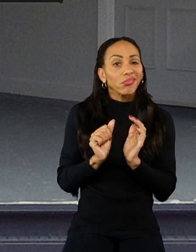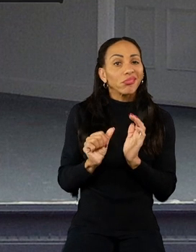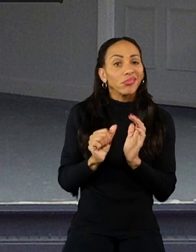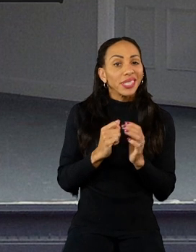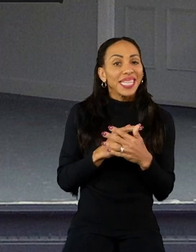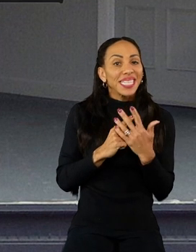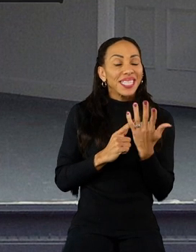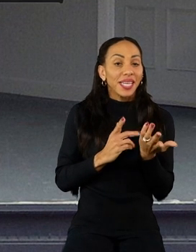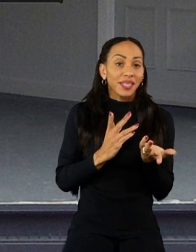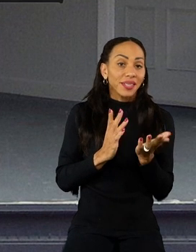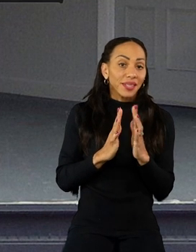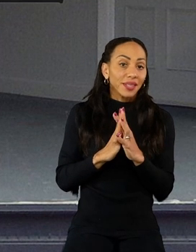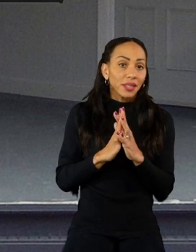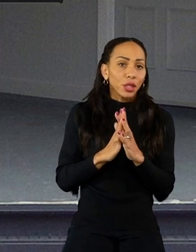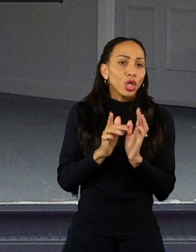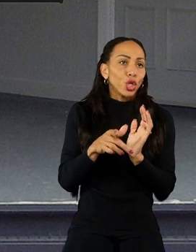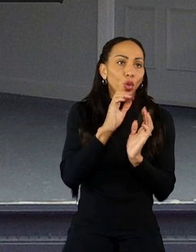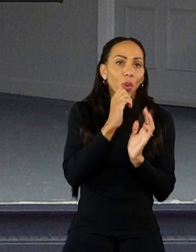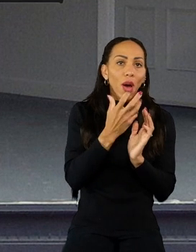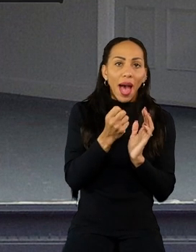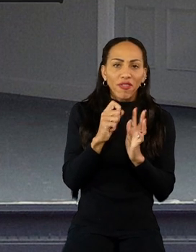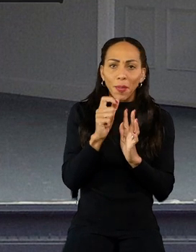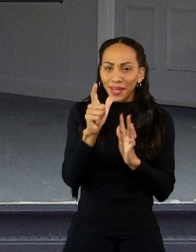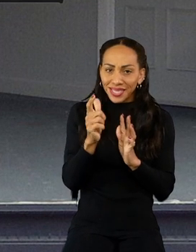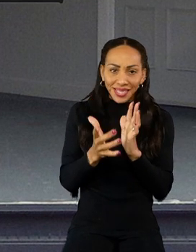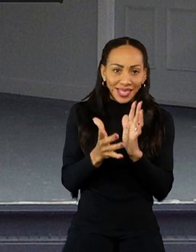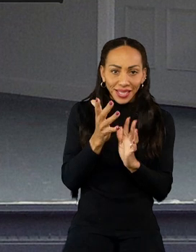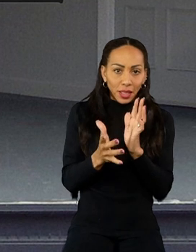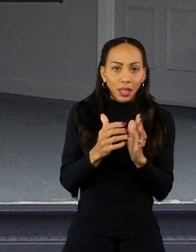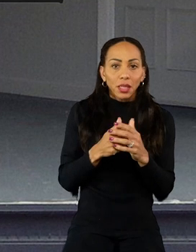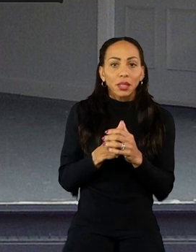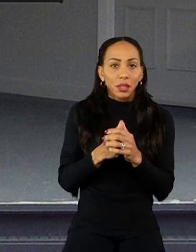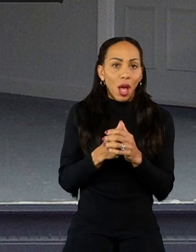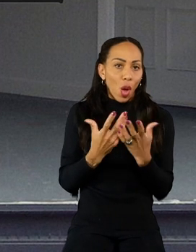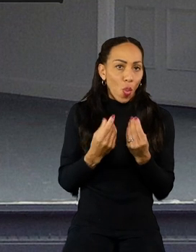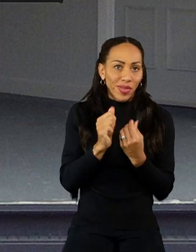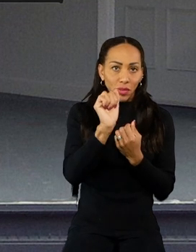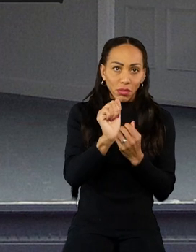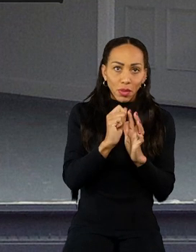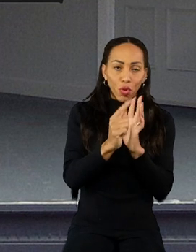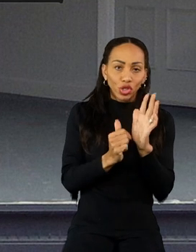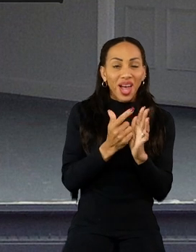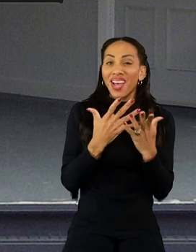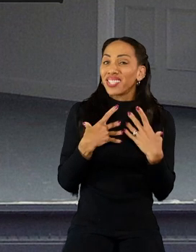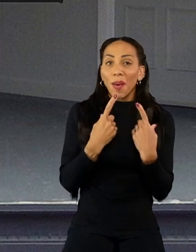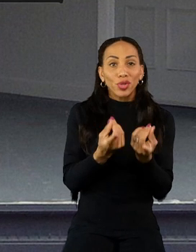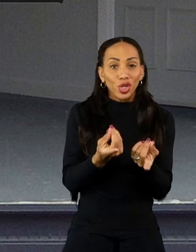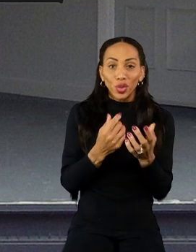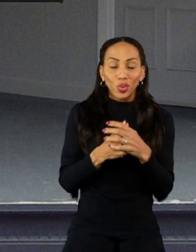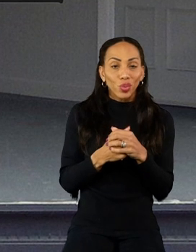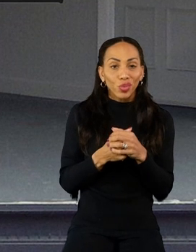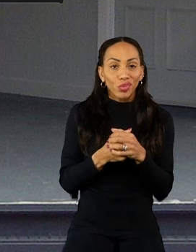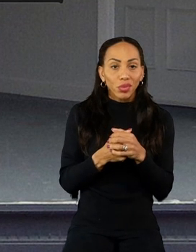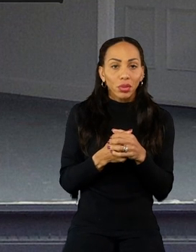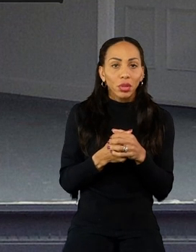Mac and it's not." Yeah. All these things you might say there are. I mean, you will have a PC and these sorts of things. So with the